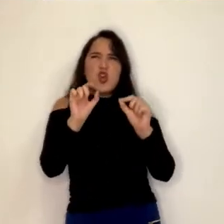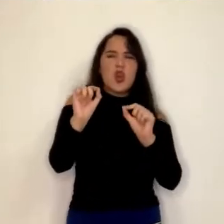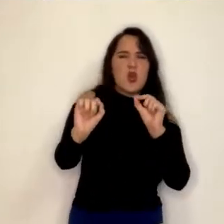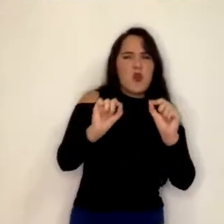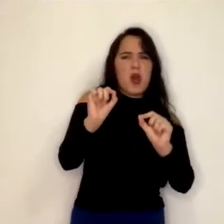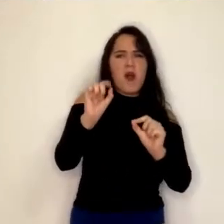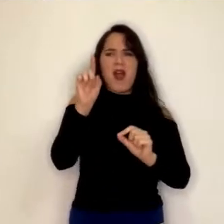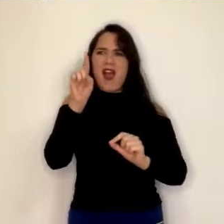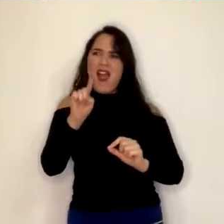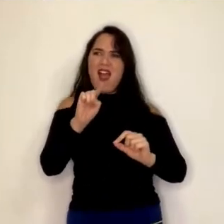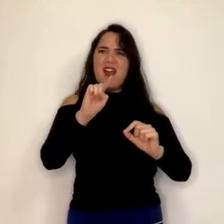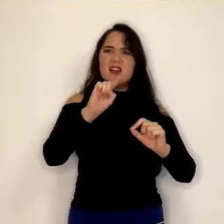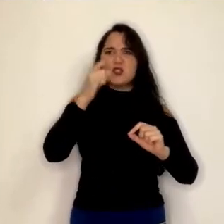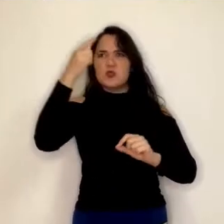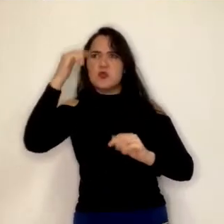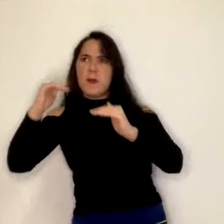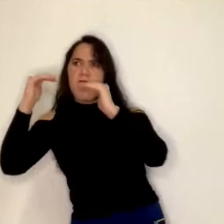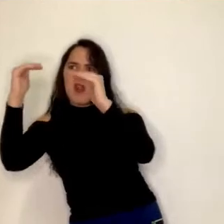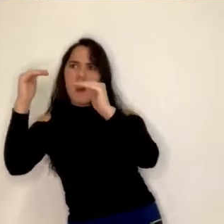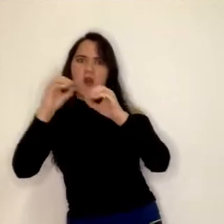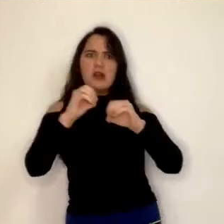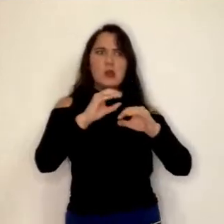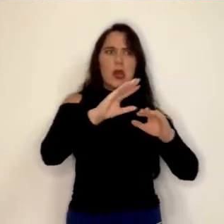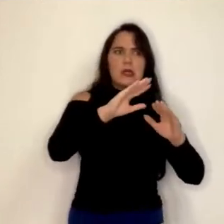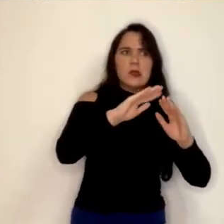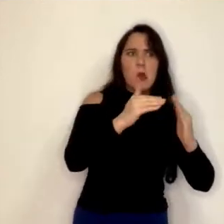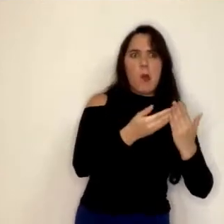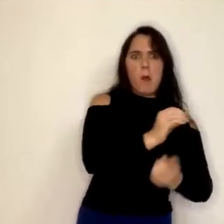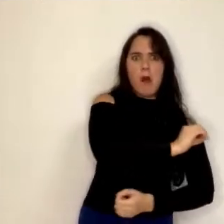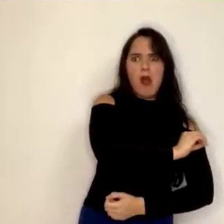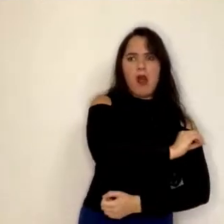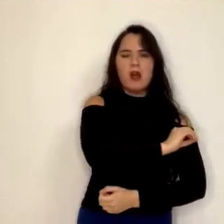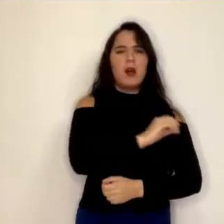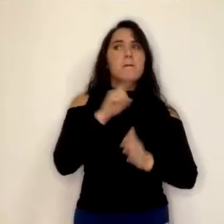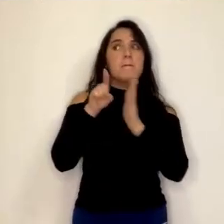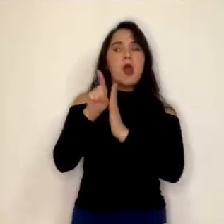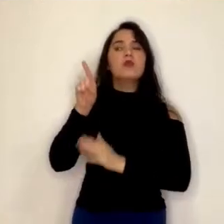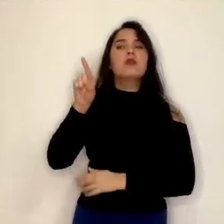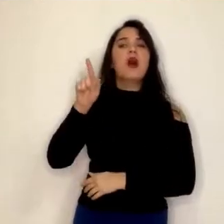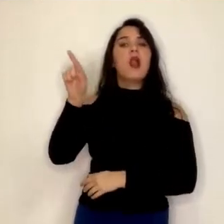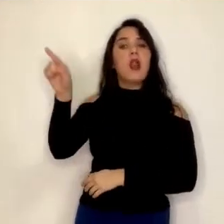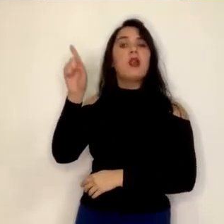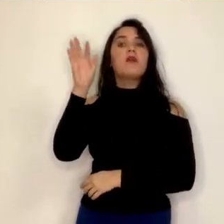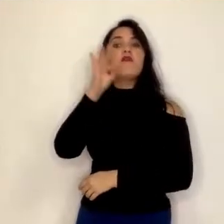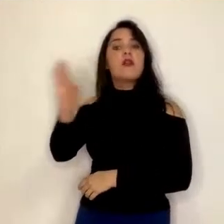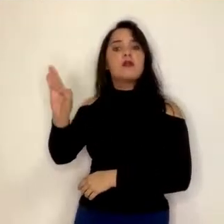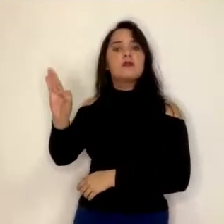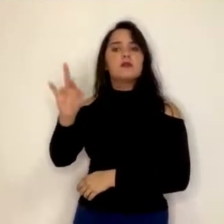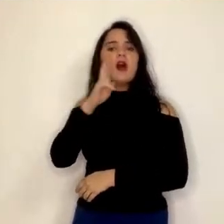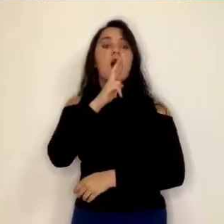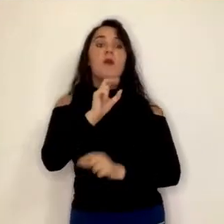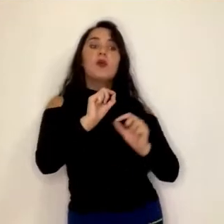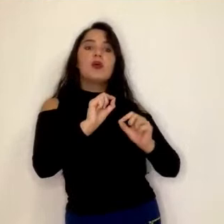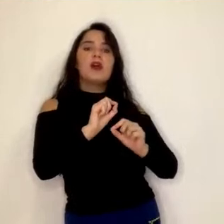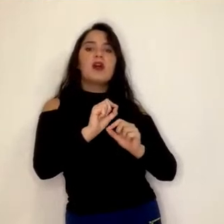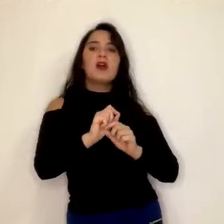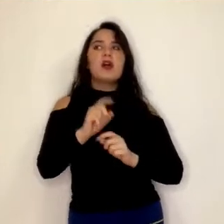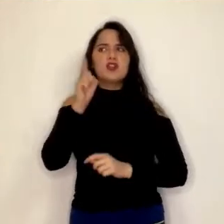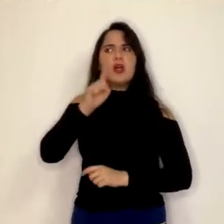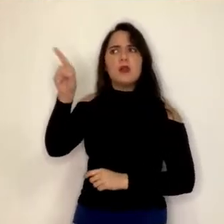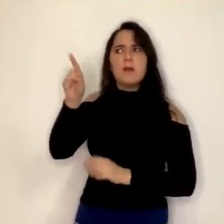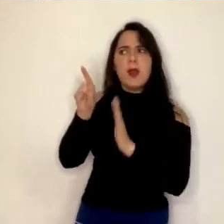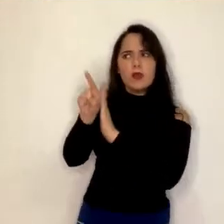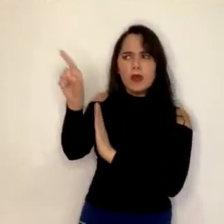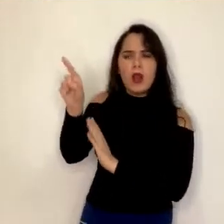basic, or high school. Ask that in France and watch to see if anybody's going to answer that. Is